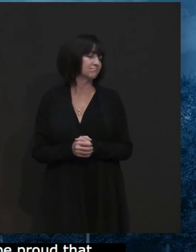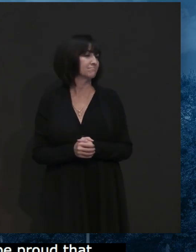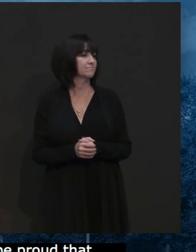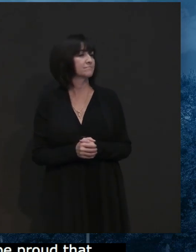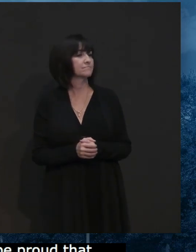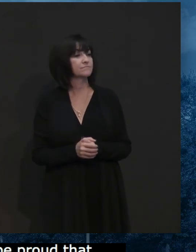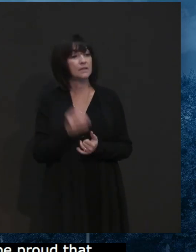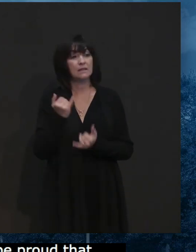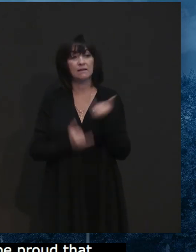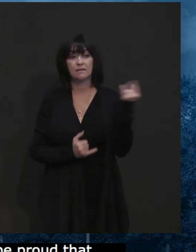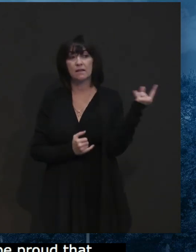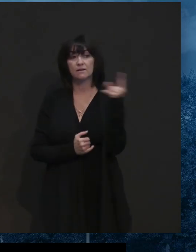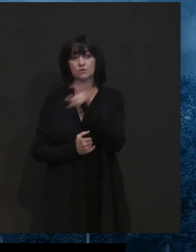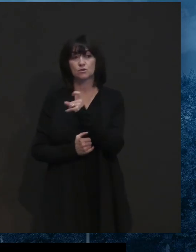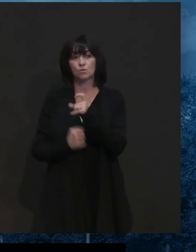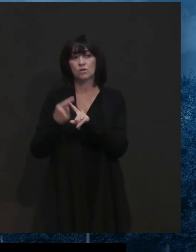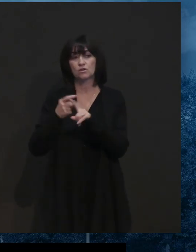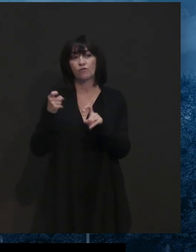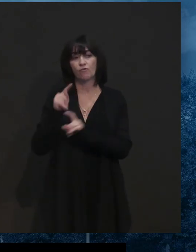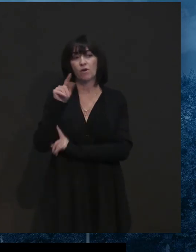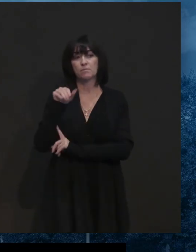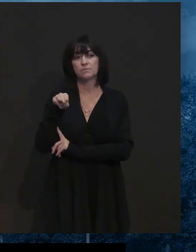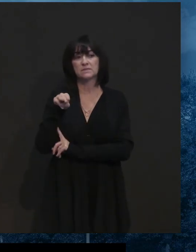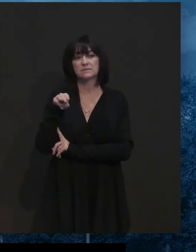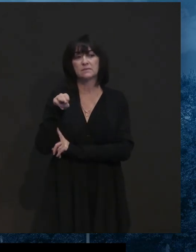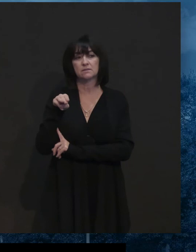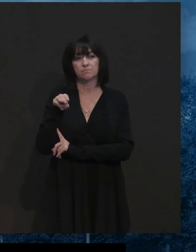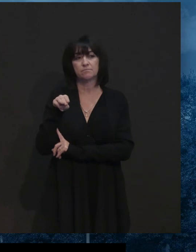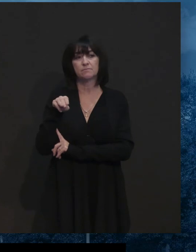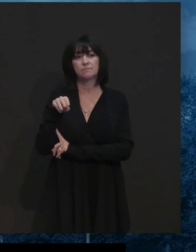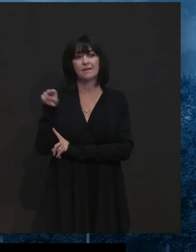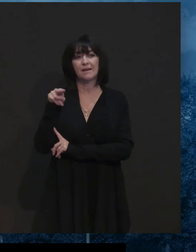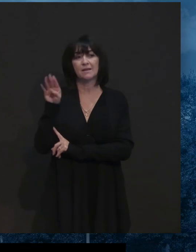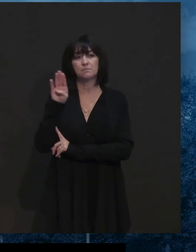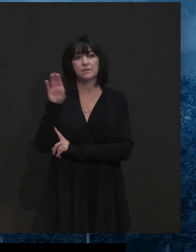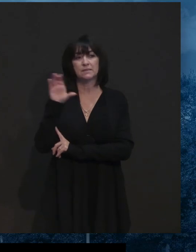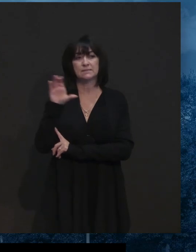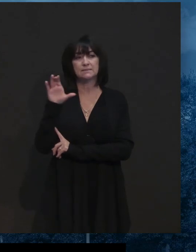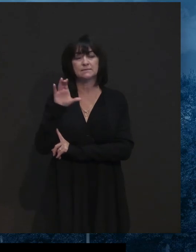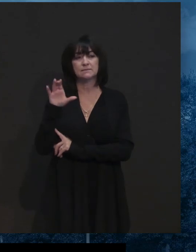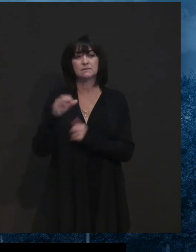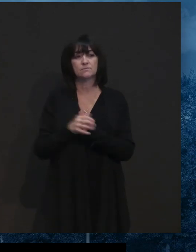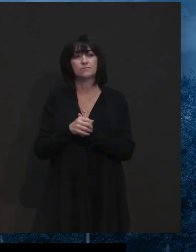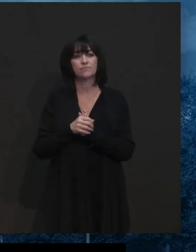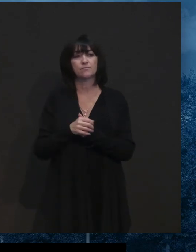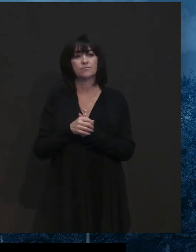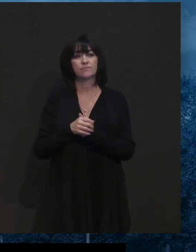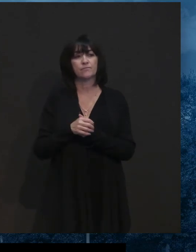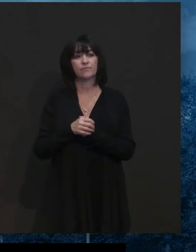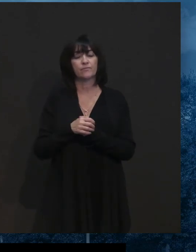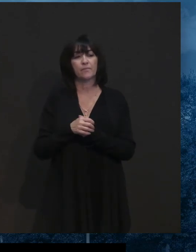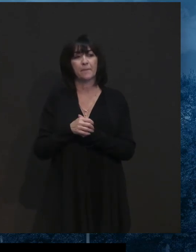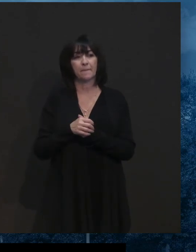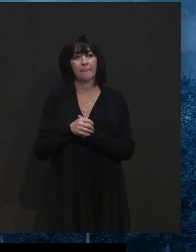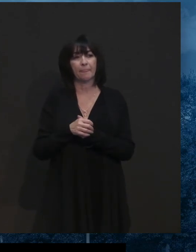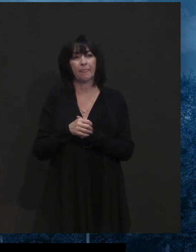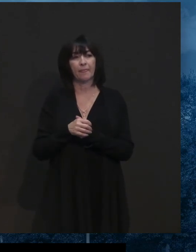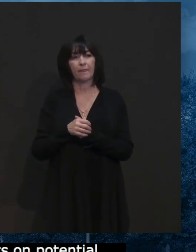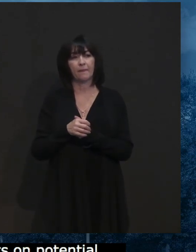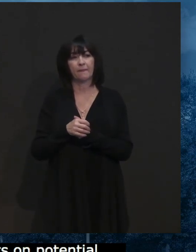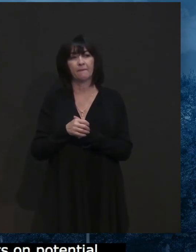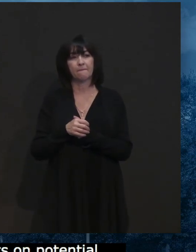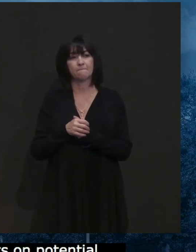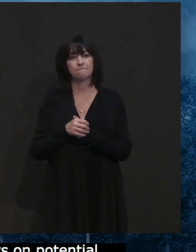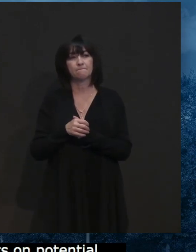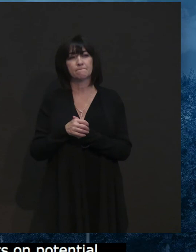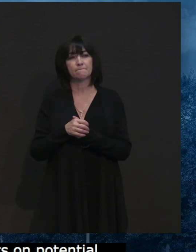So last question from Tim Furlong at NBC. What are your thoughts on potential changes to your COVID strategy now that President-elect